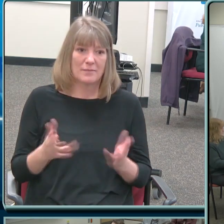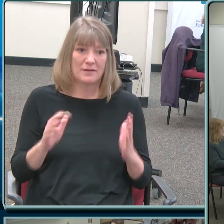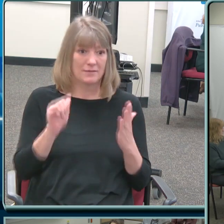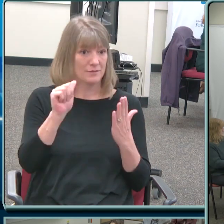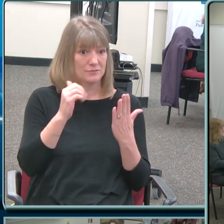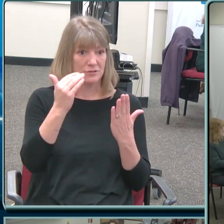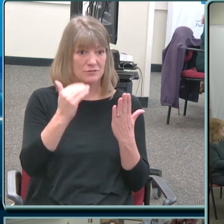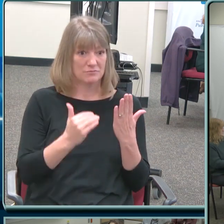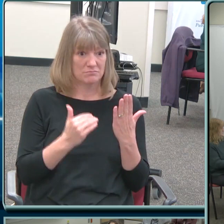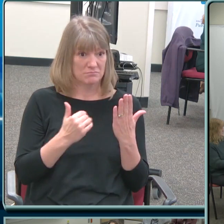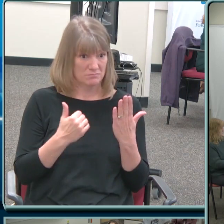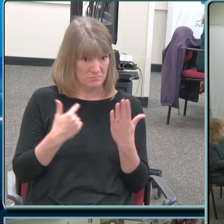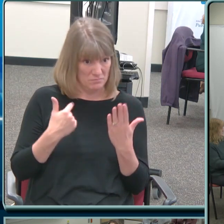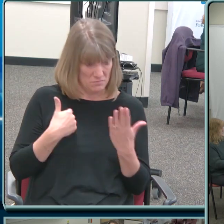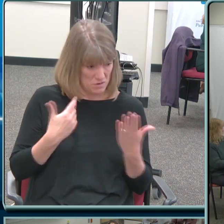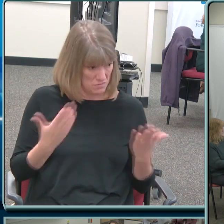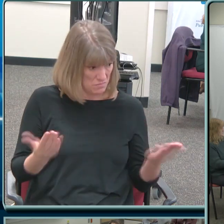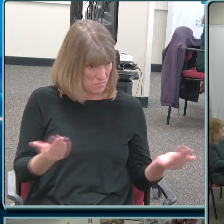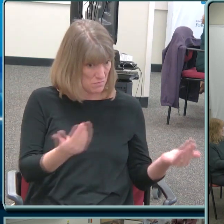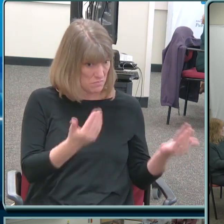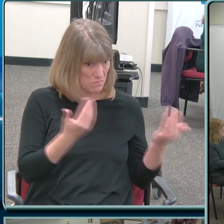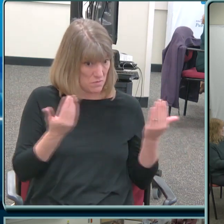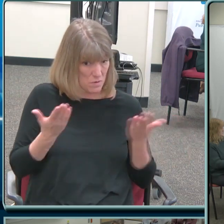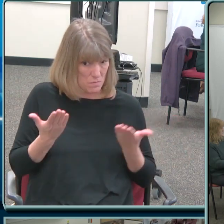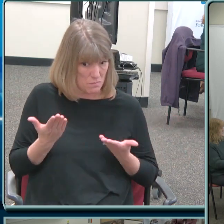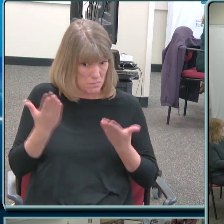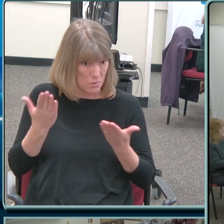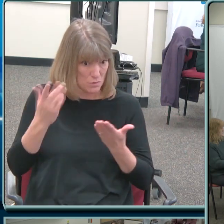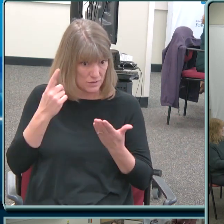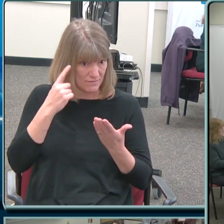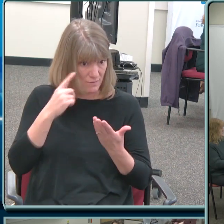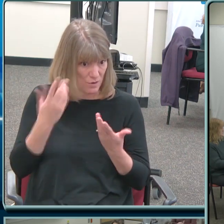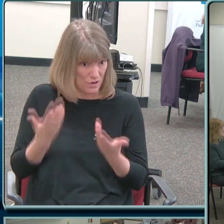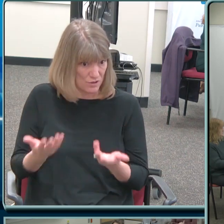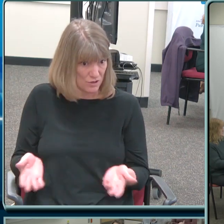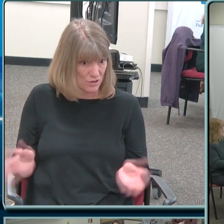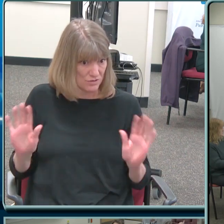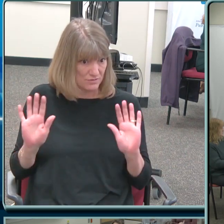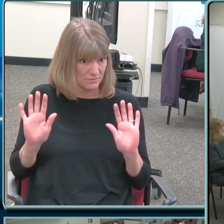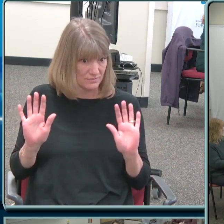I will entertain a motion to adjourn.